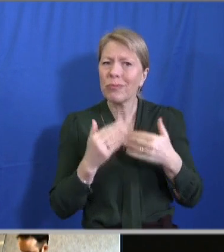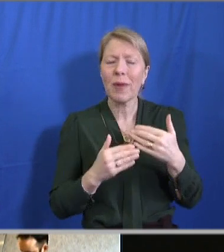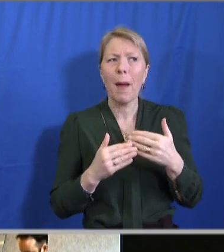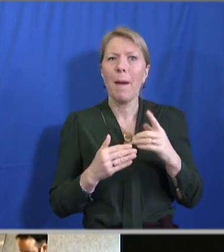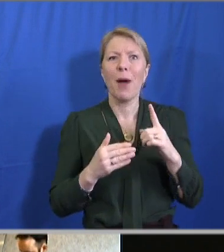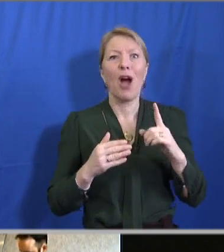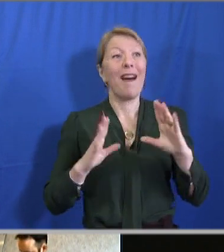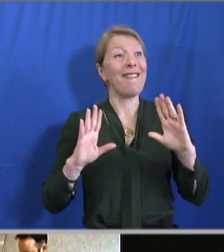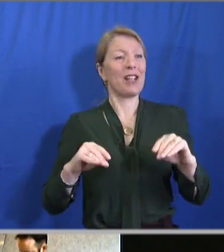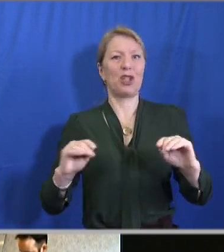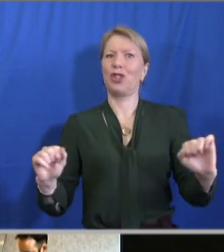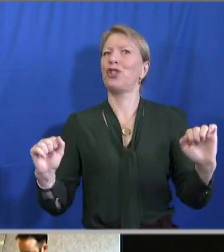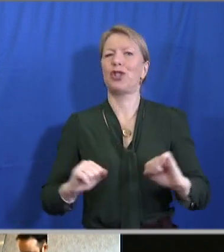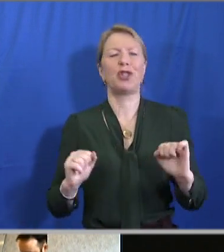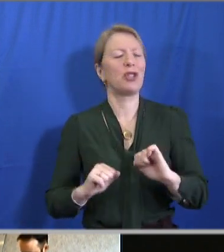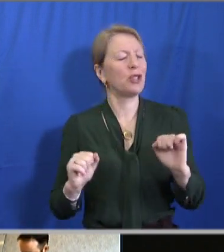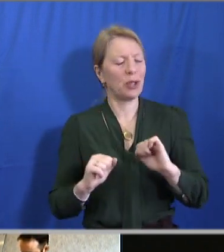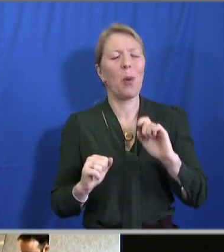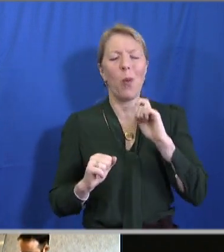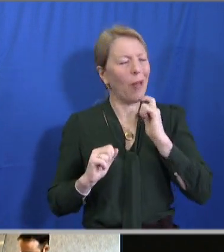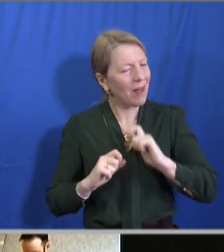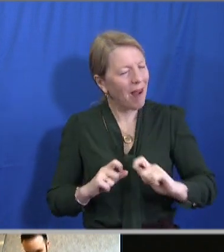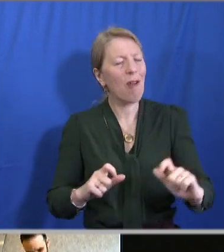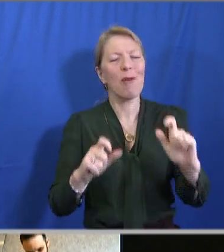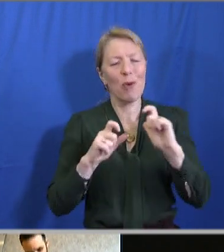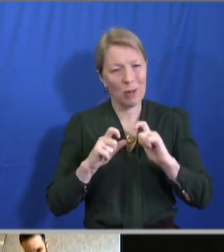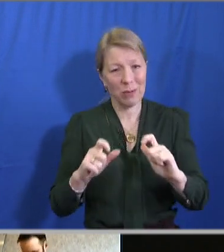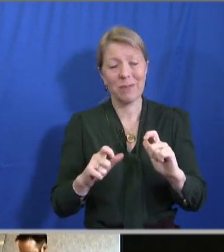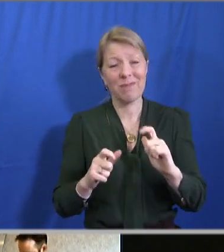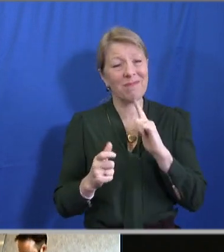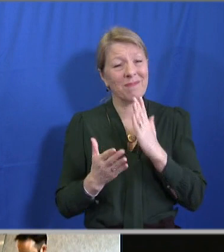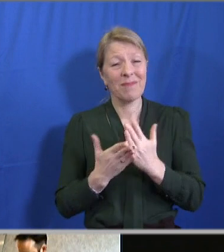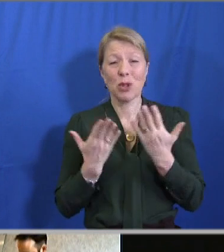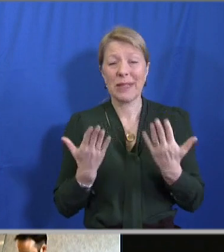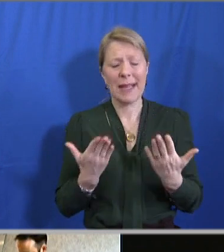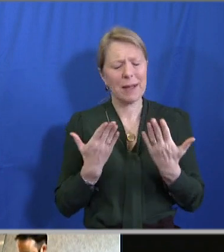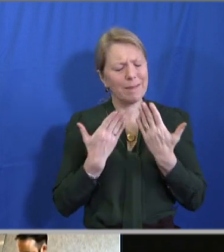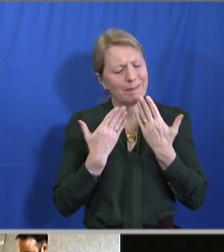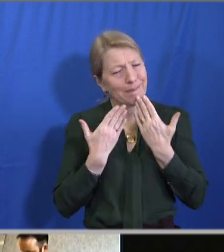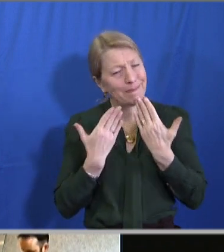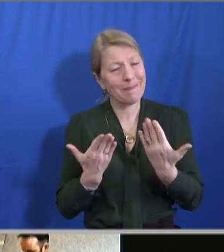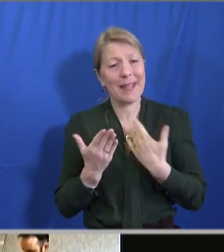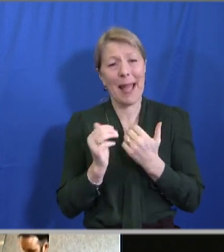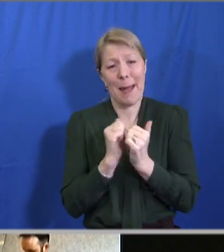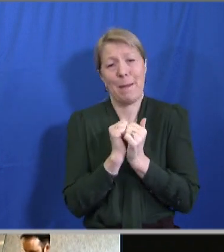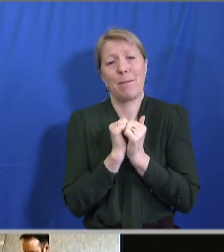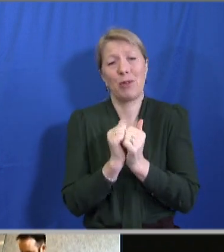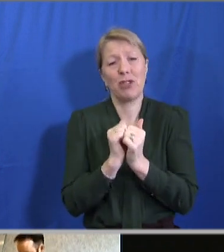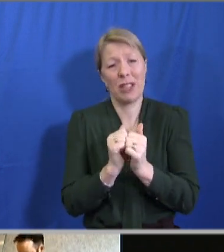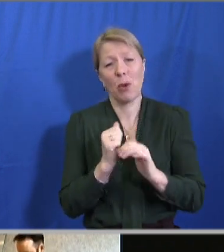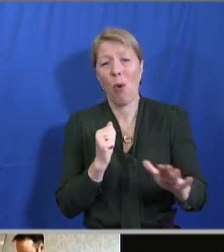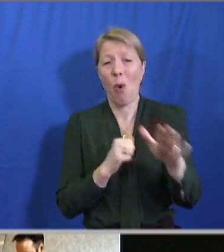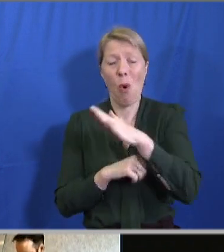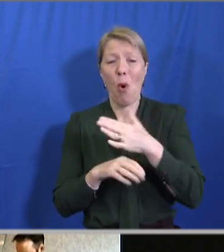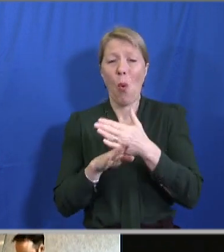do. So once again, I would like to extend my appreciation, Chair, to everyone here today who is engaged with my department and the wider